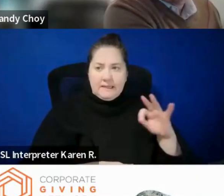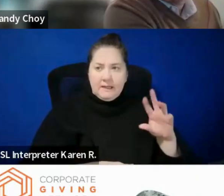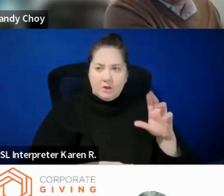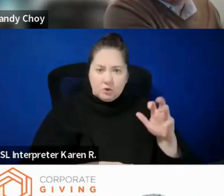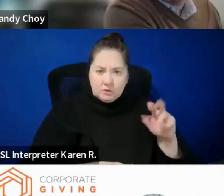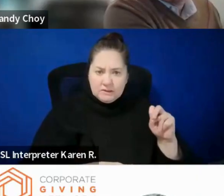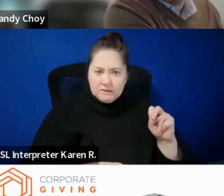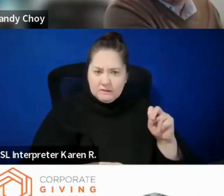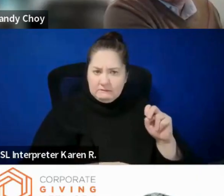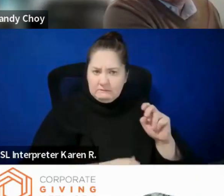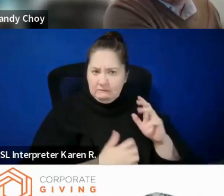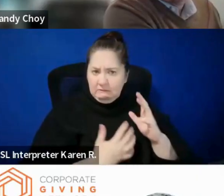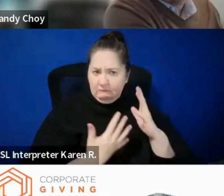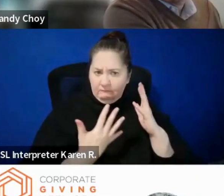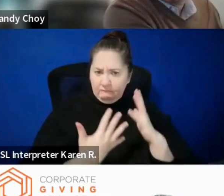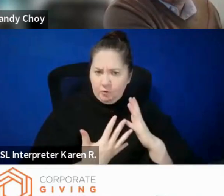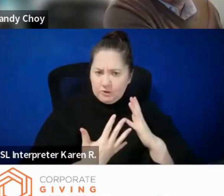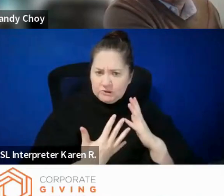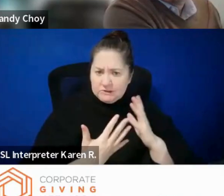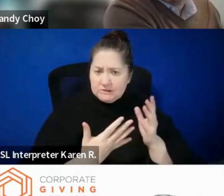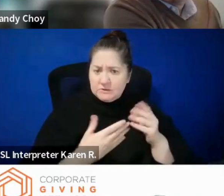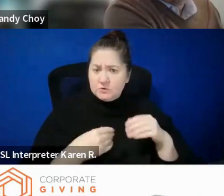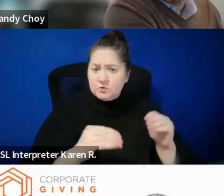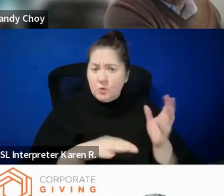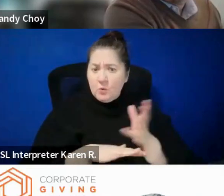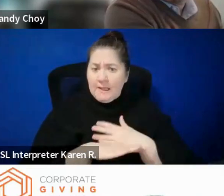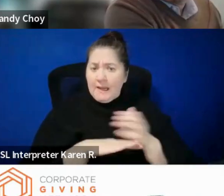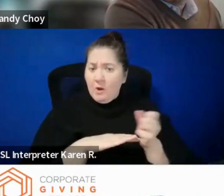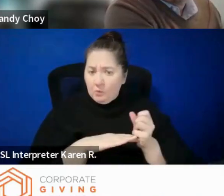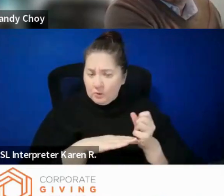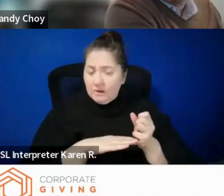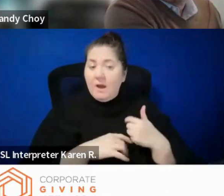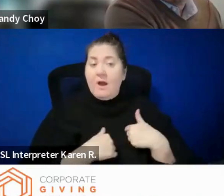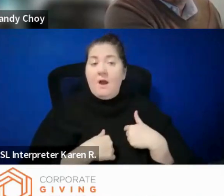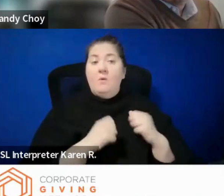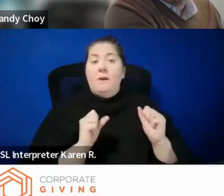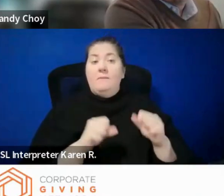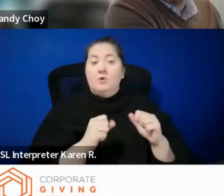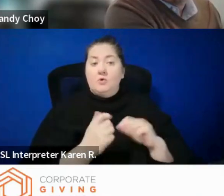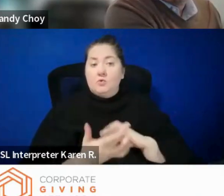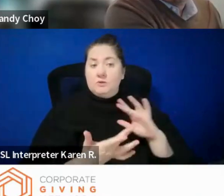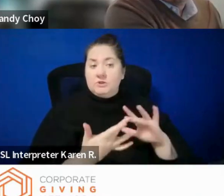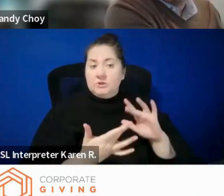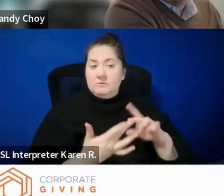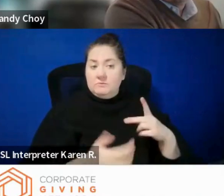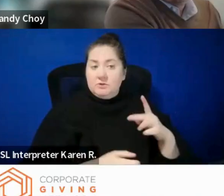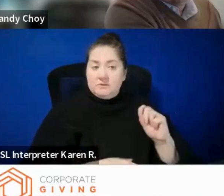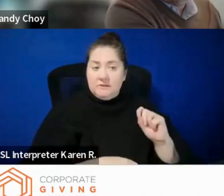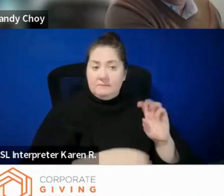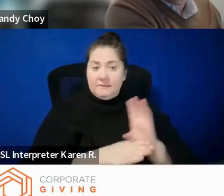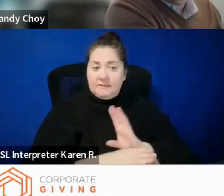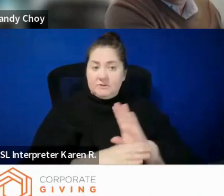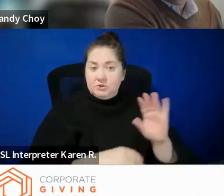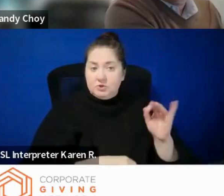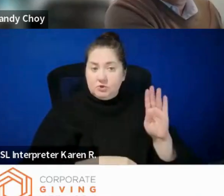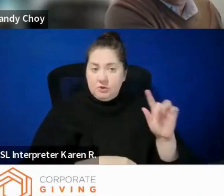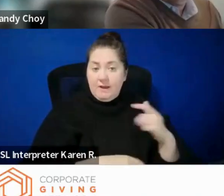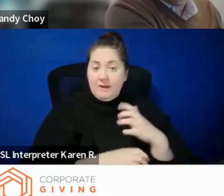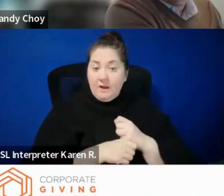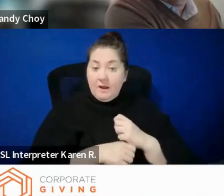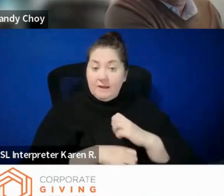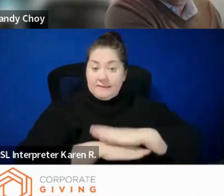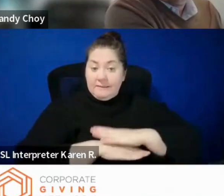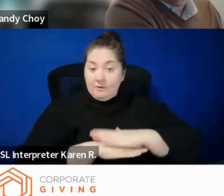And unfortunately, it is sold out. I was able to reach out to Puget Sound Business Journal and I secured a table